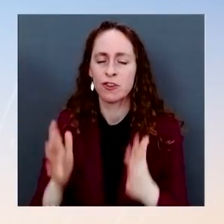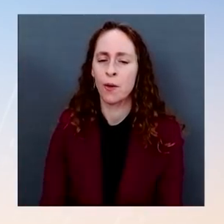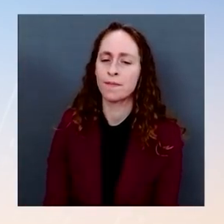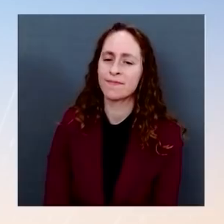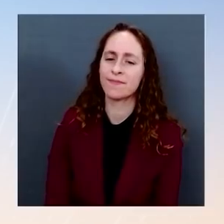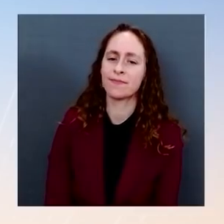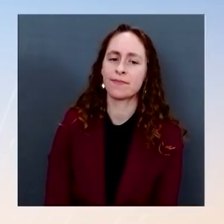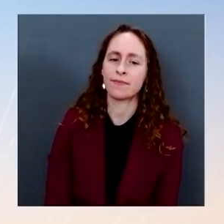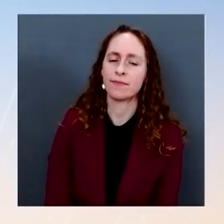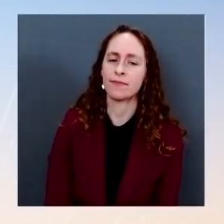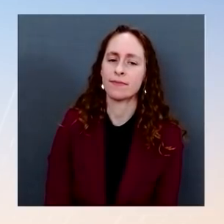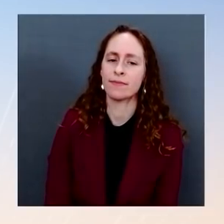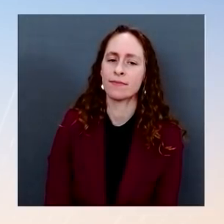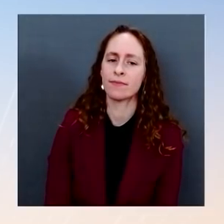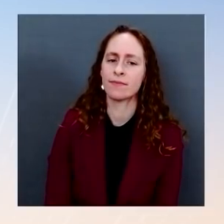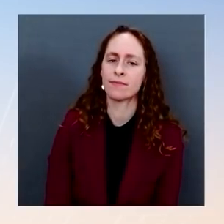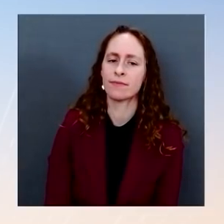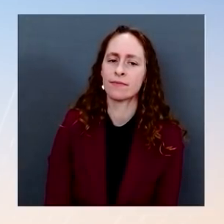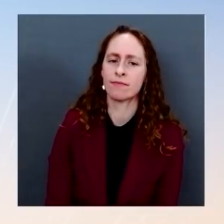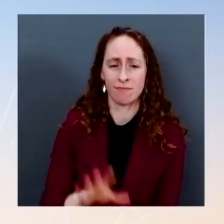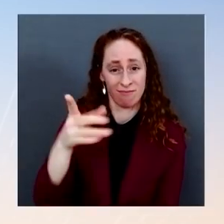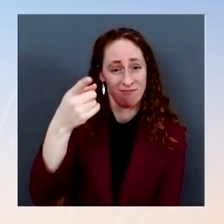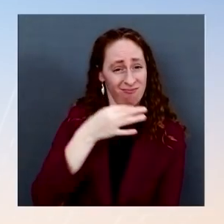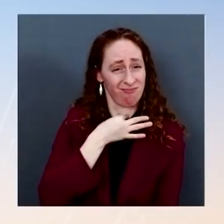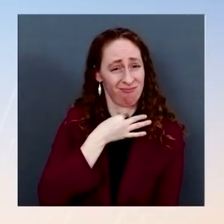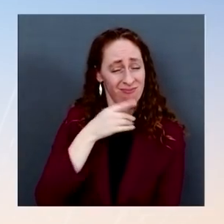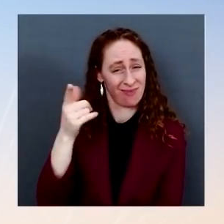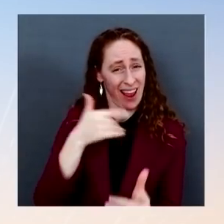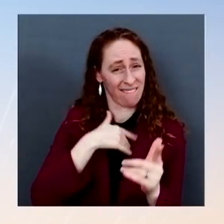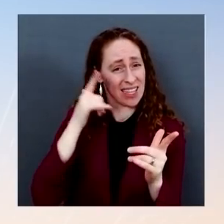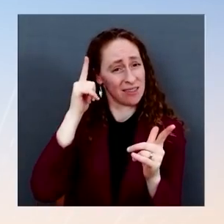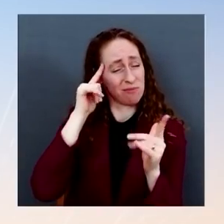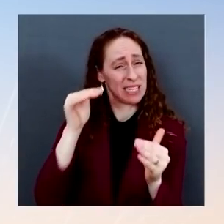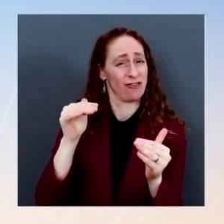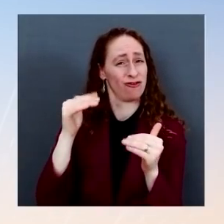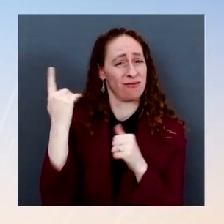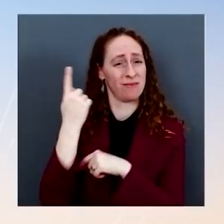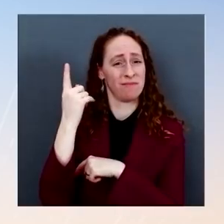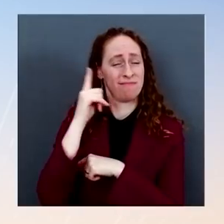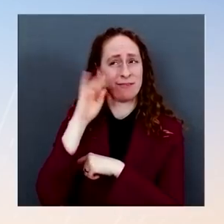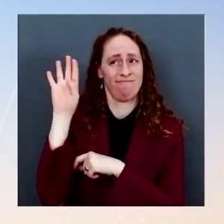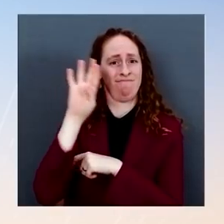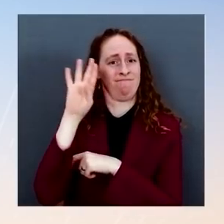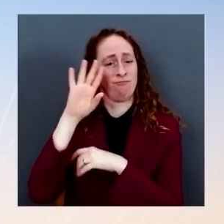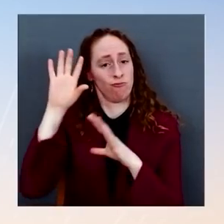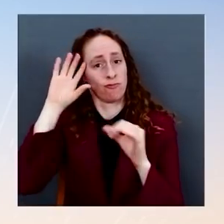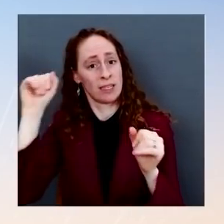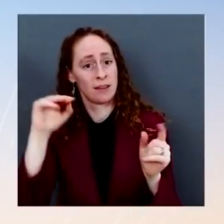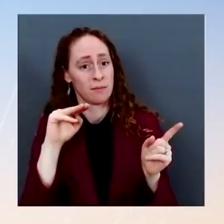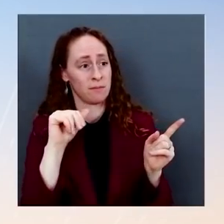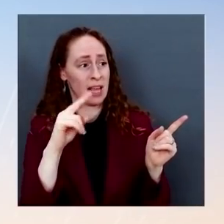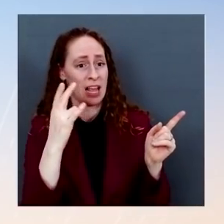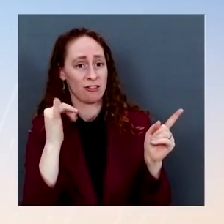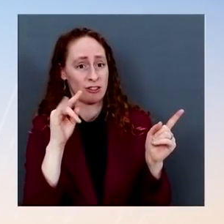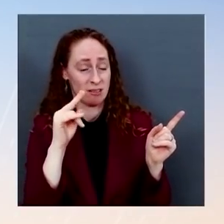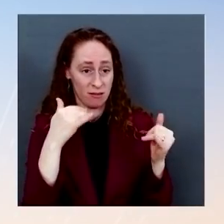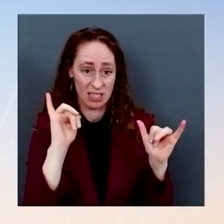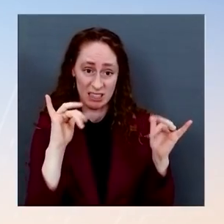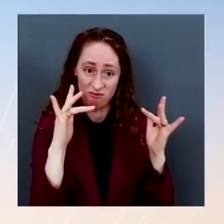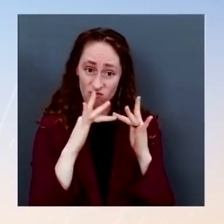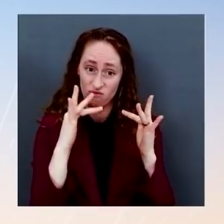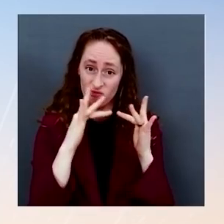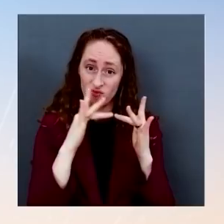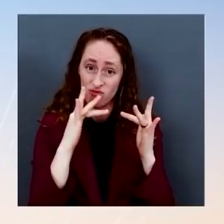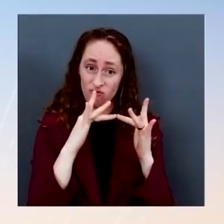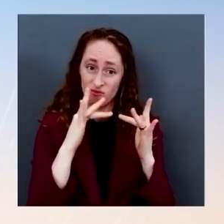year? I'm just not going to give you any updates on their engagements from here, I wouldn't expect, and we're going to keep those private. Got it.